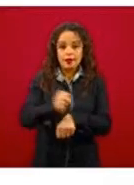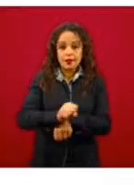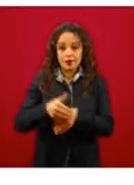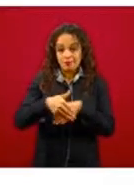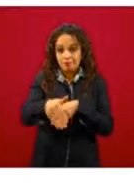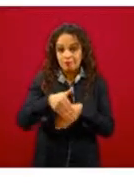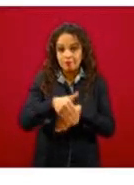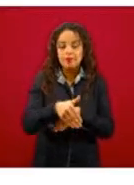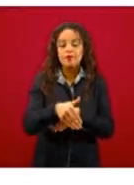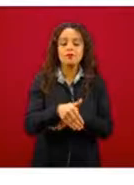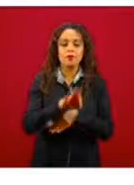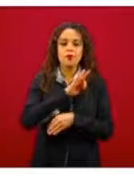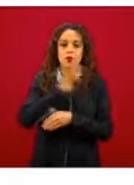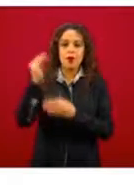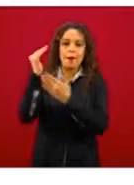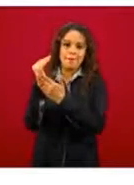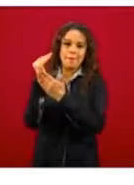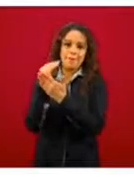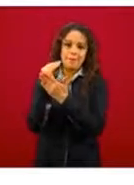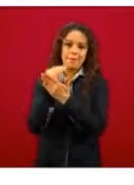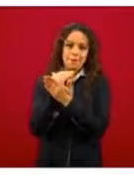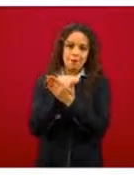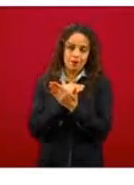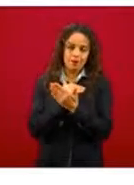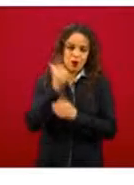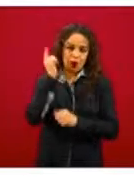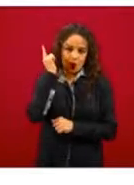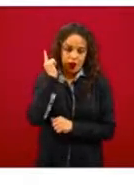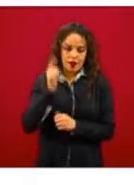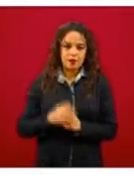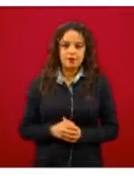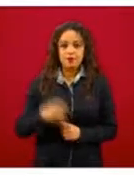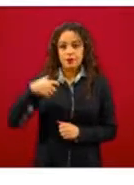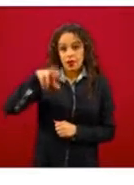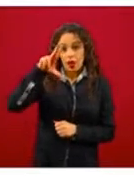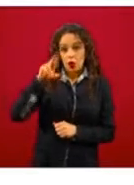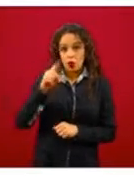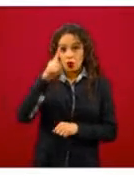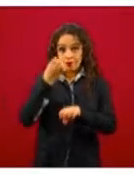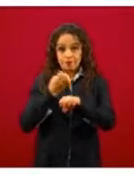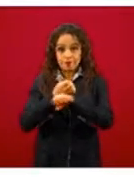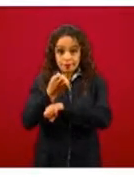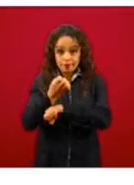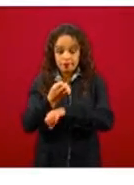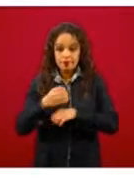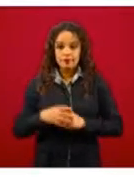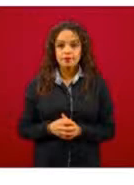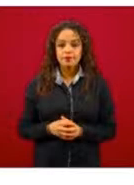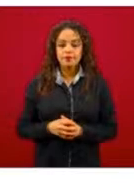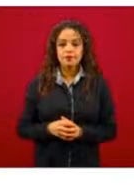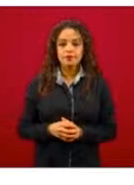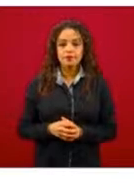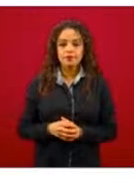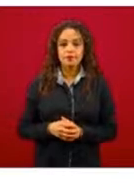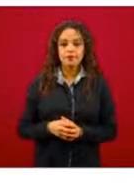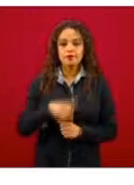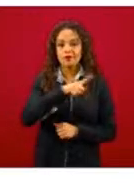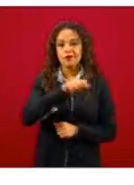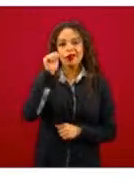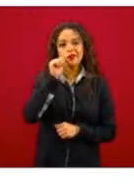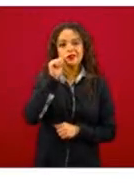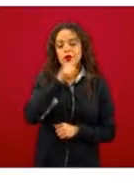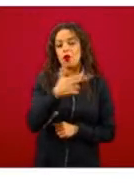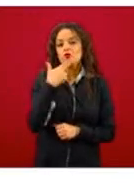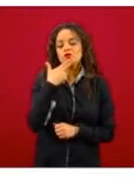be monitored at the low end, and we hope that it continues to have a low trend from now on.